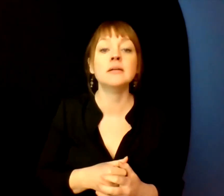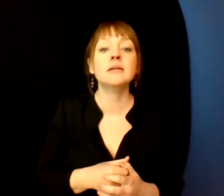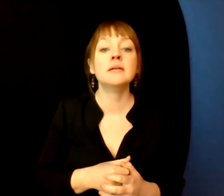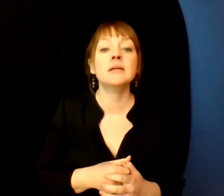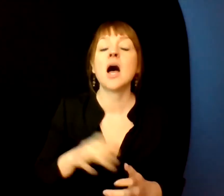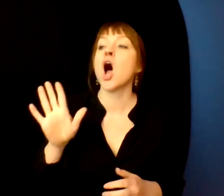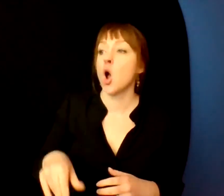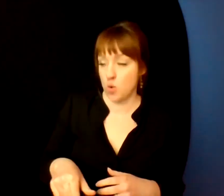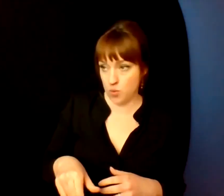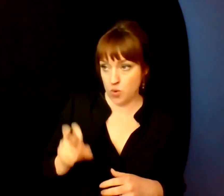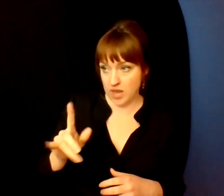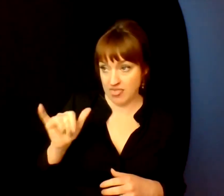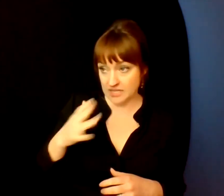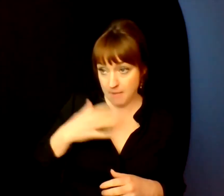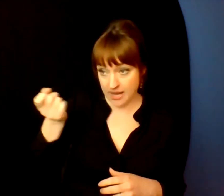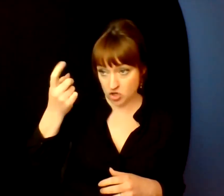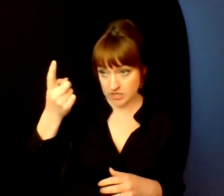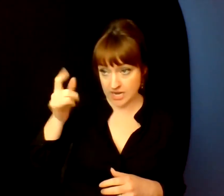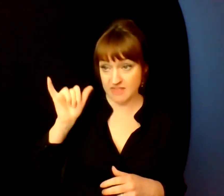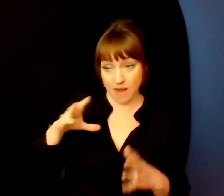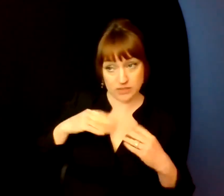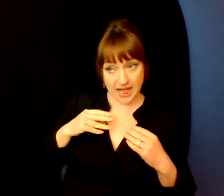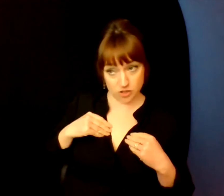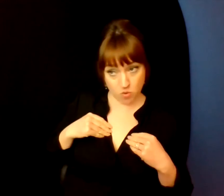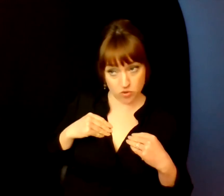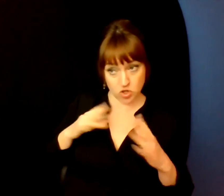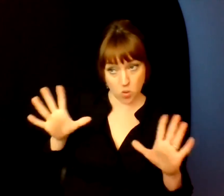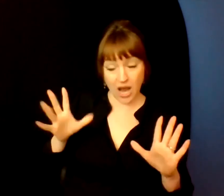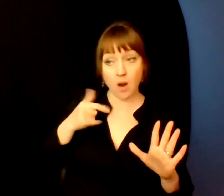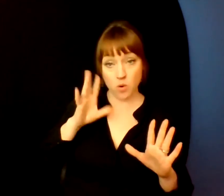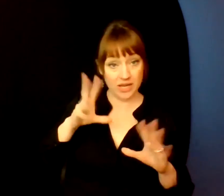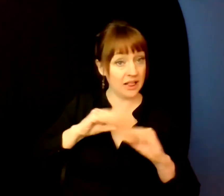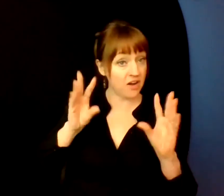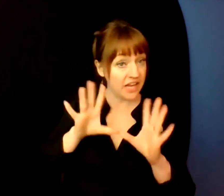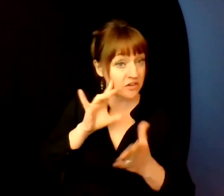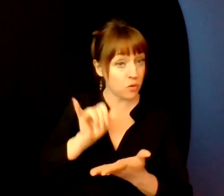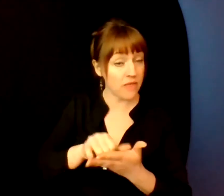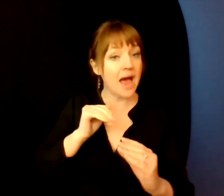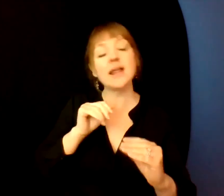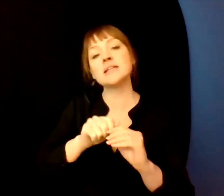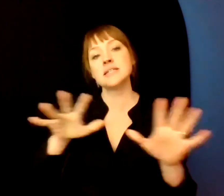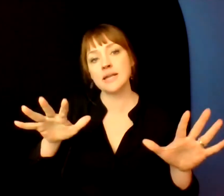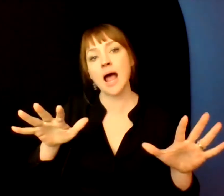that has been my understanding, is that that was eligible. So we'll get clarification on that and maybe send out a